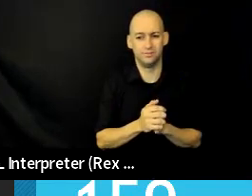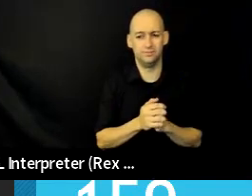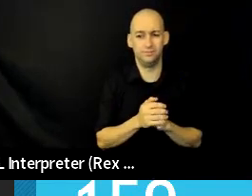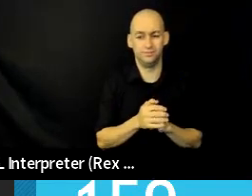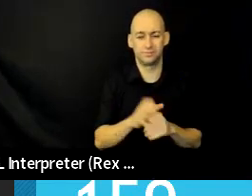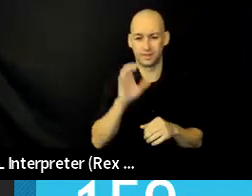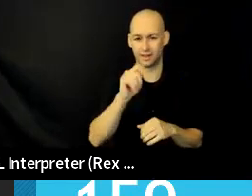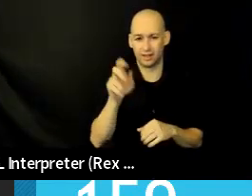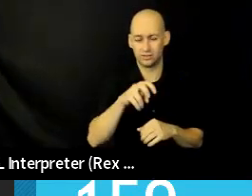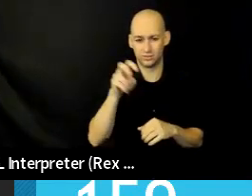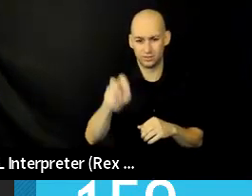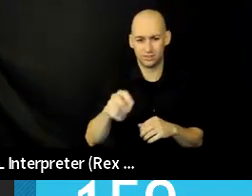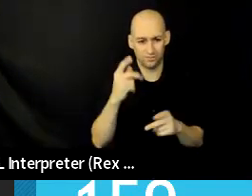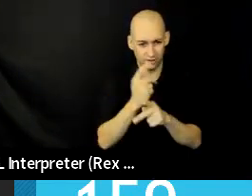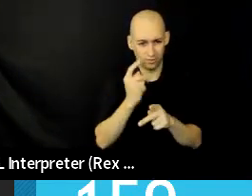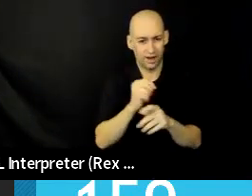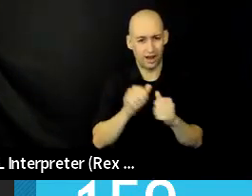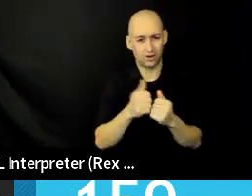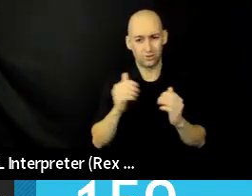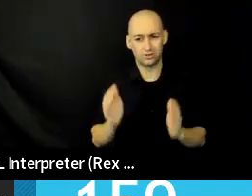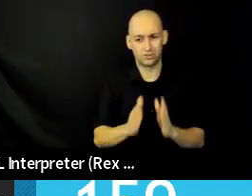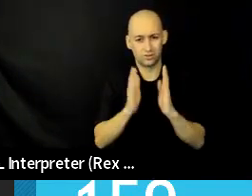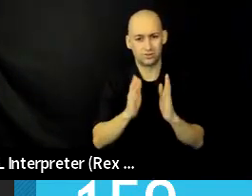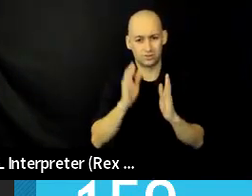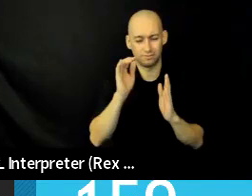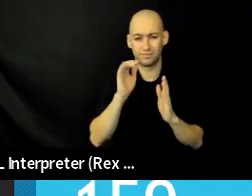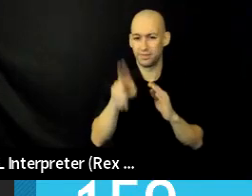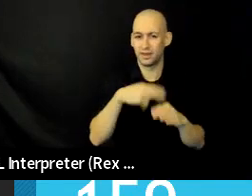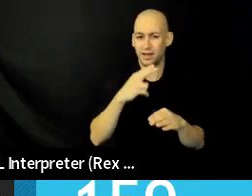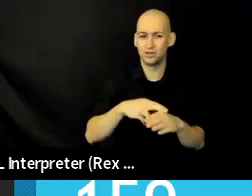Caltrans figured out how to address natural drainage